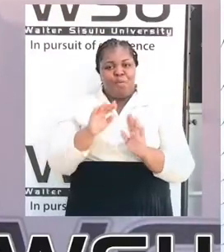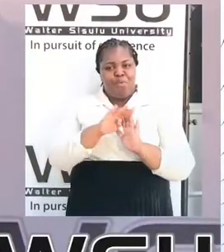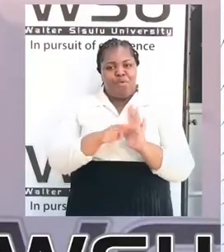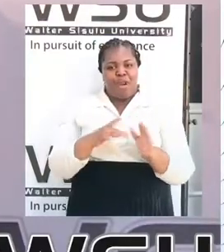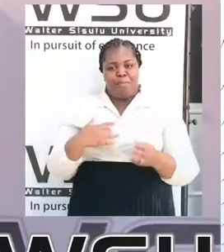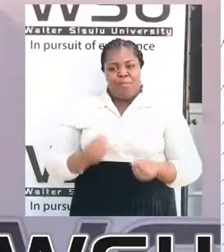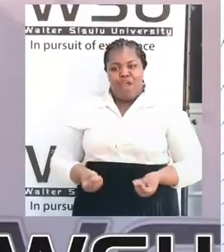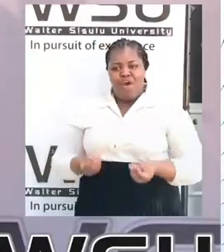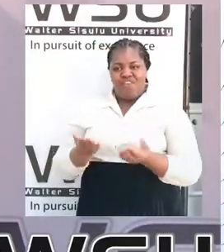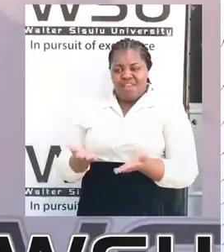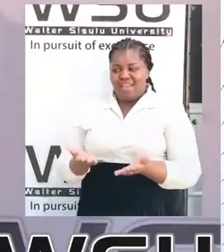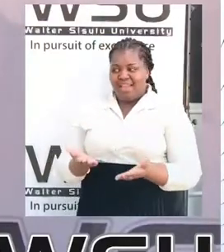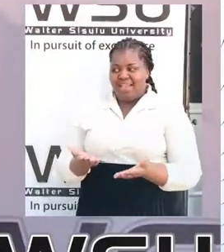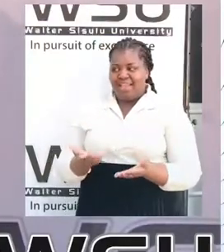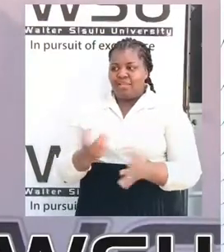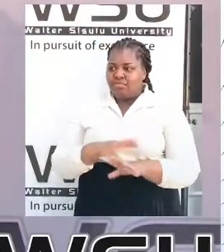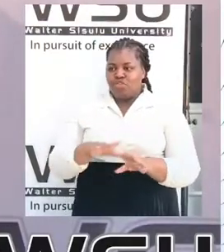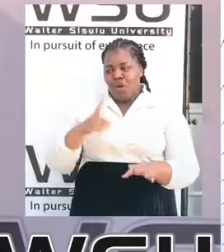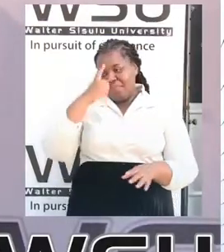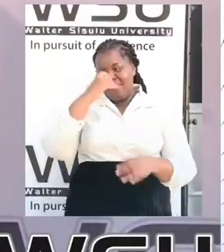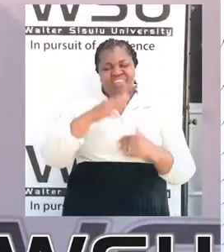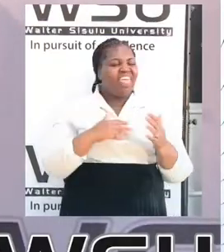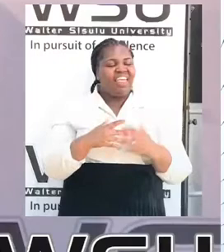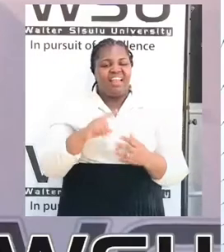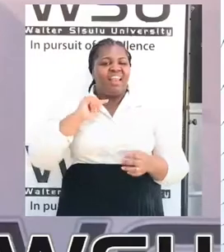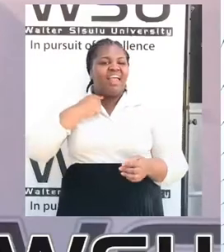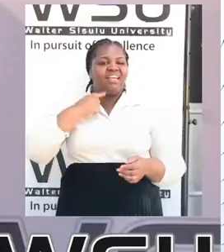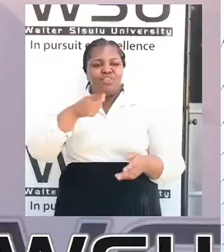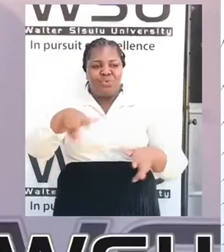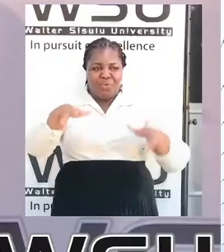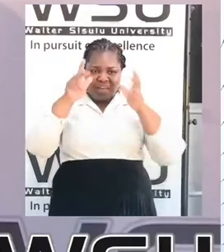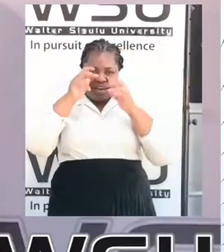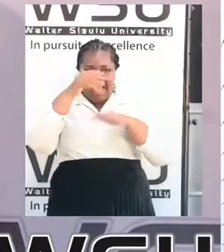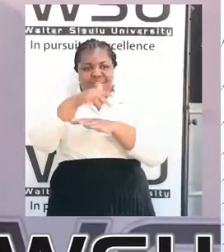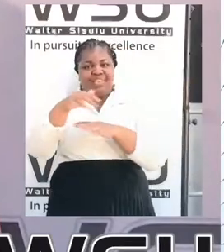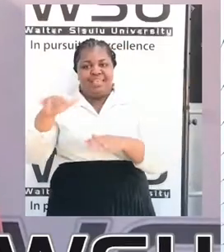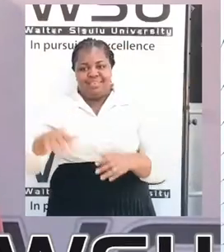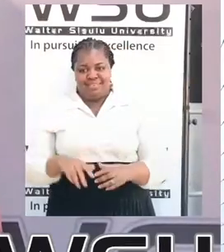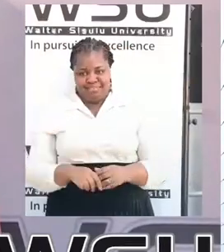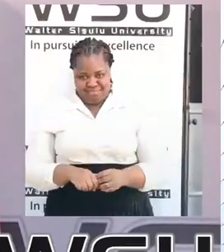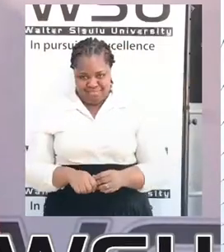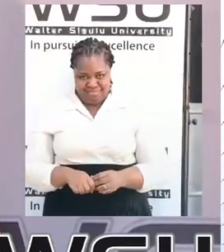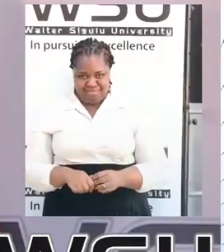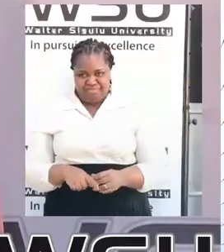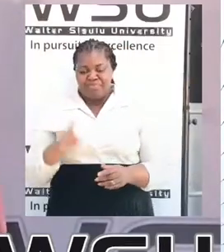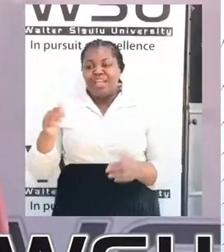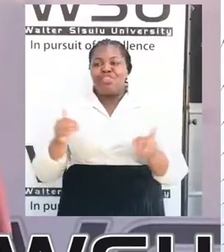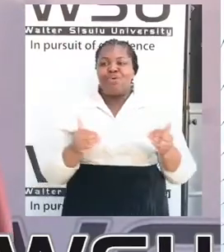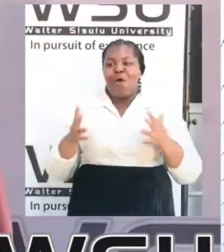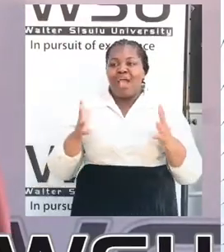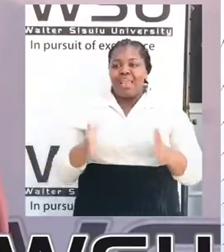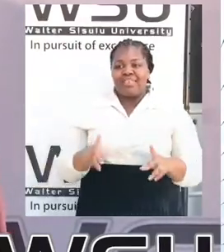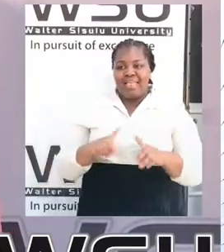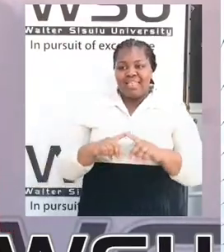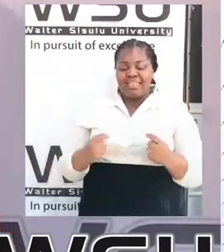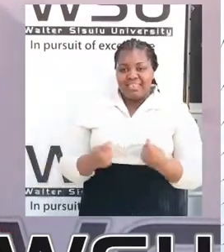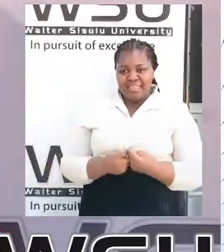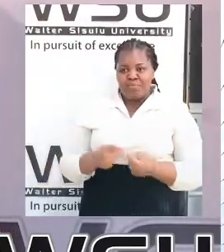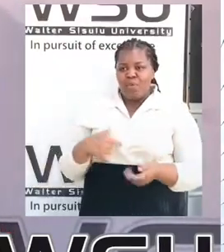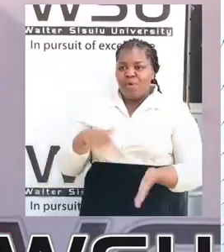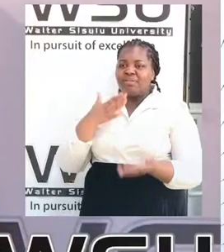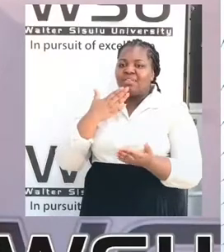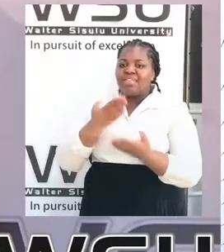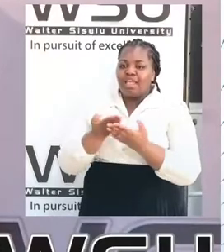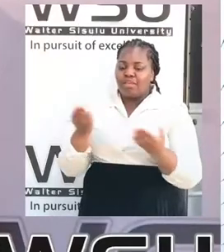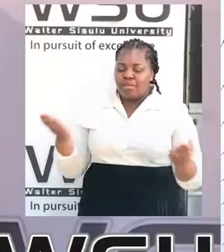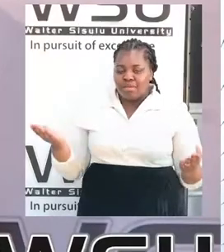programs that we are offering. So don't believe any lies that you are hearing outside there. To the organizers of the event, we want to thank